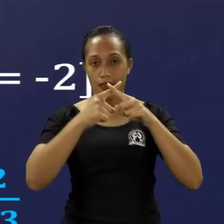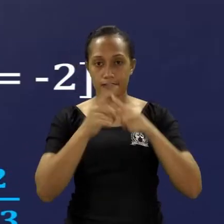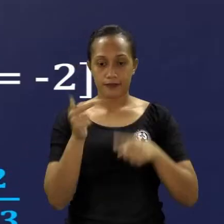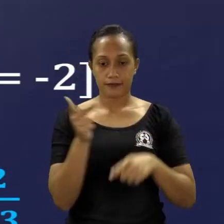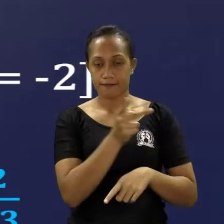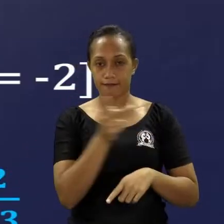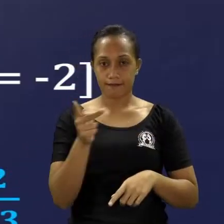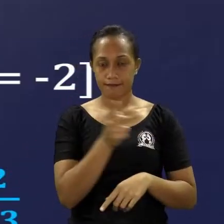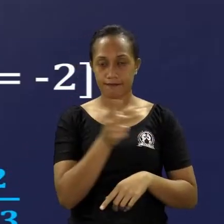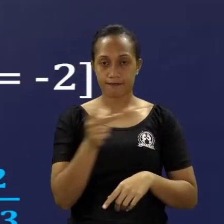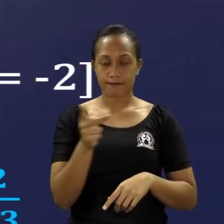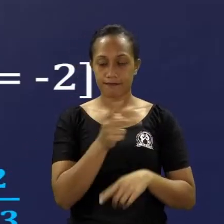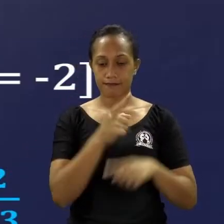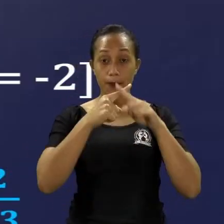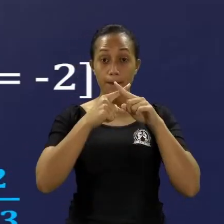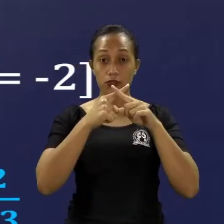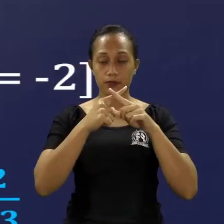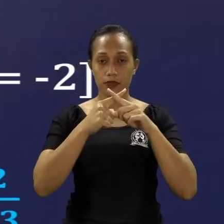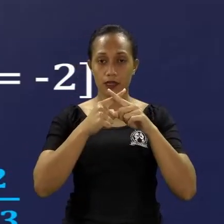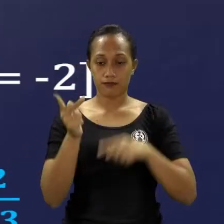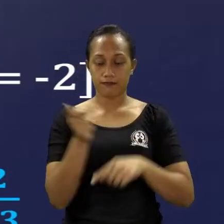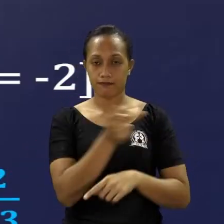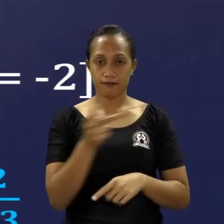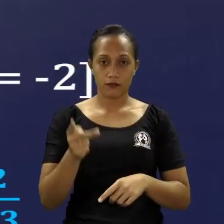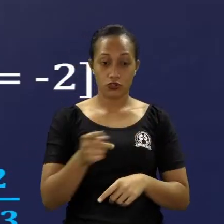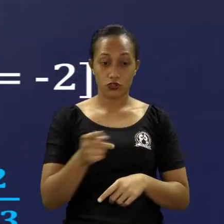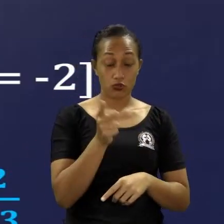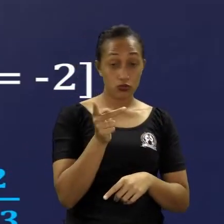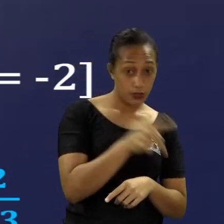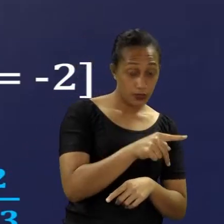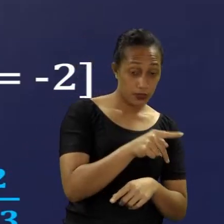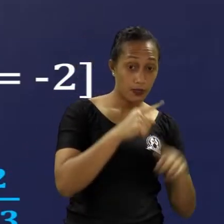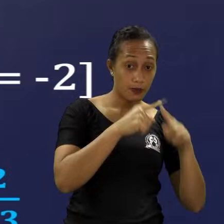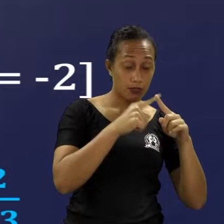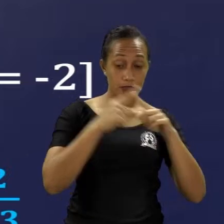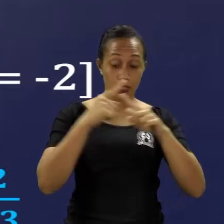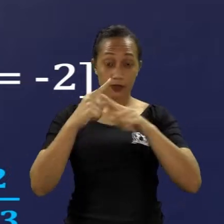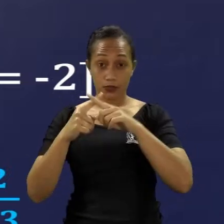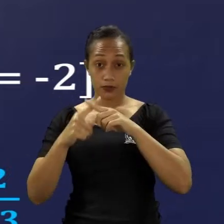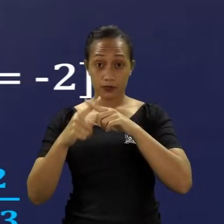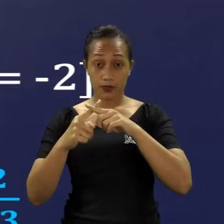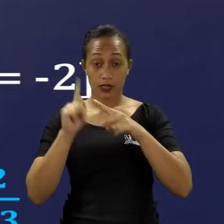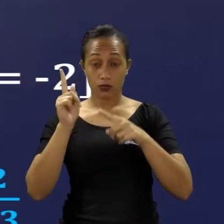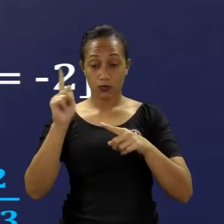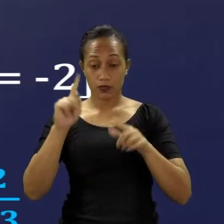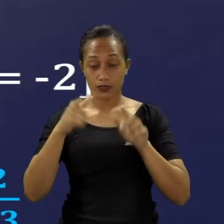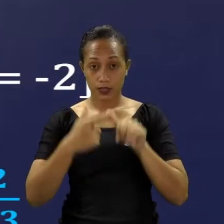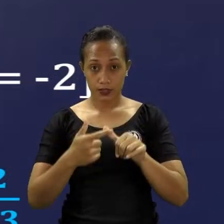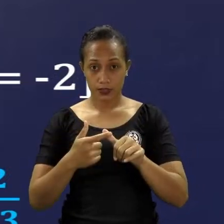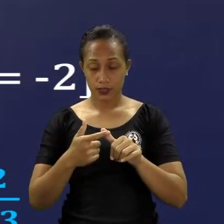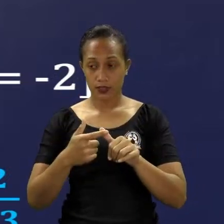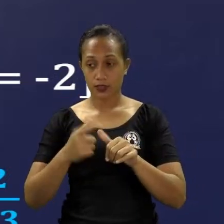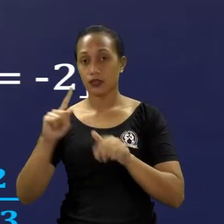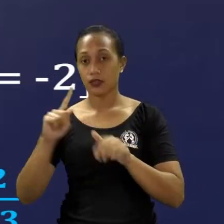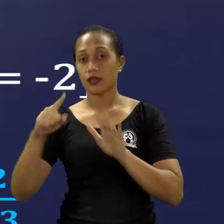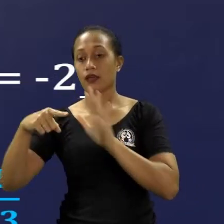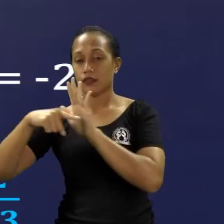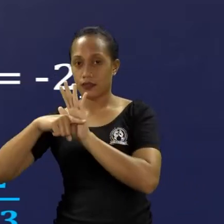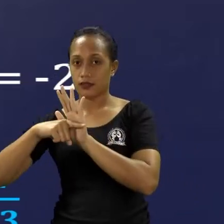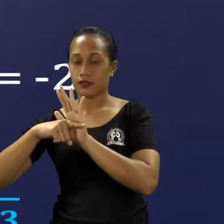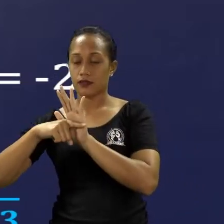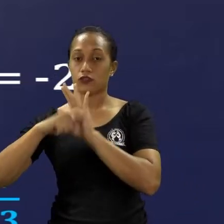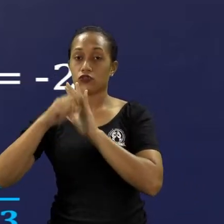lea. A multiply la le positive ma le negative gives us a negative.